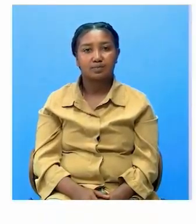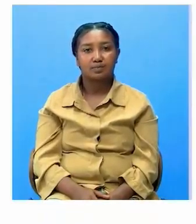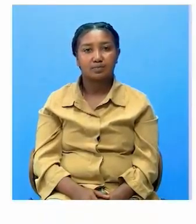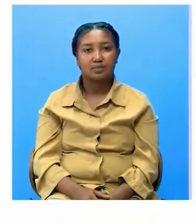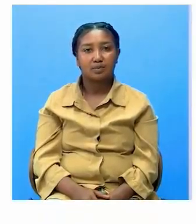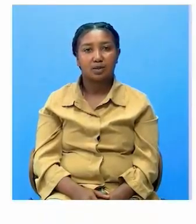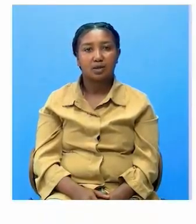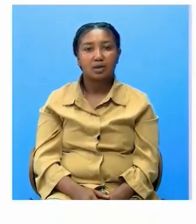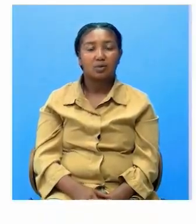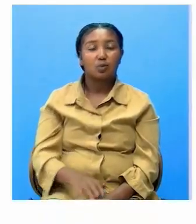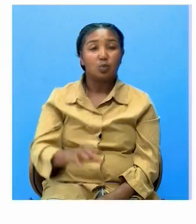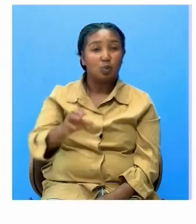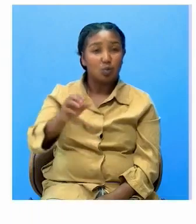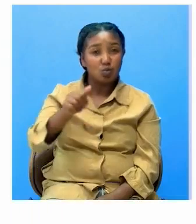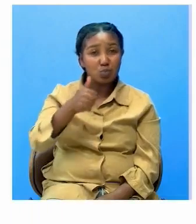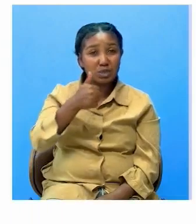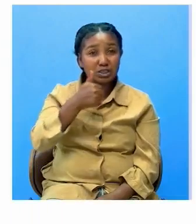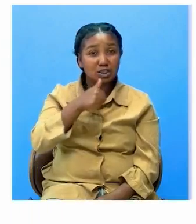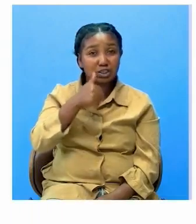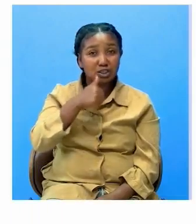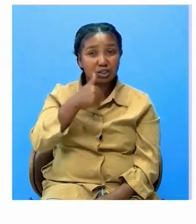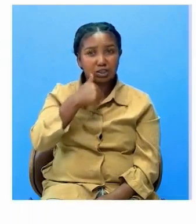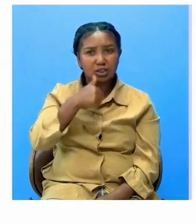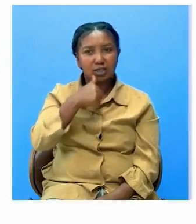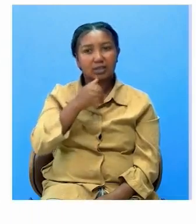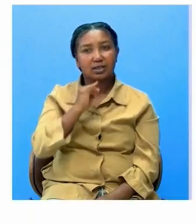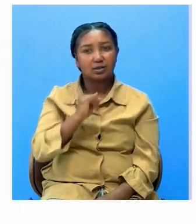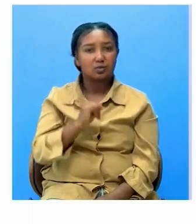Woman's shirt is old.